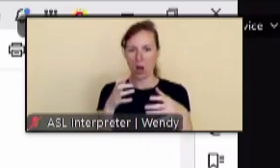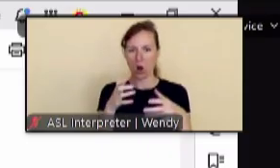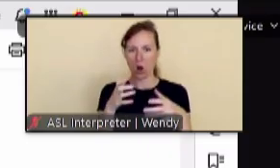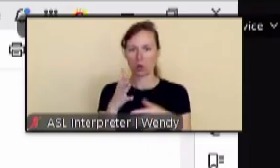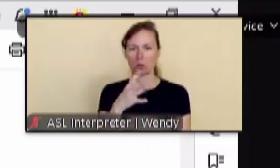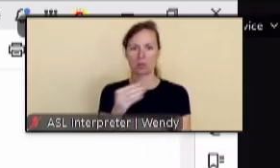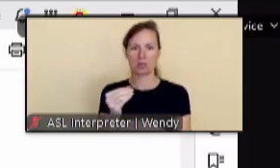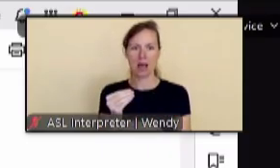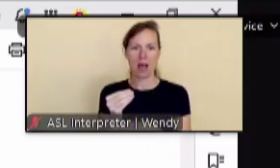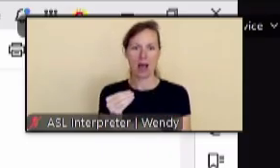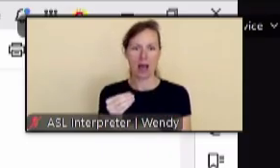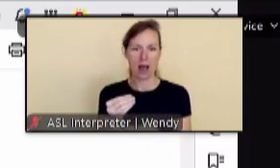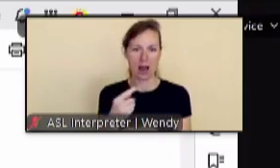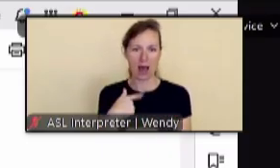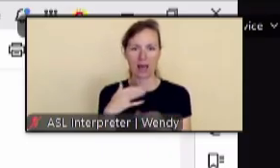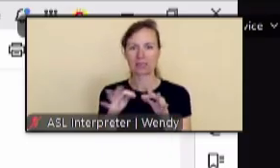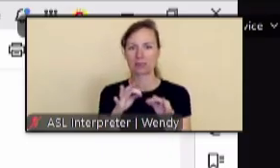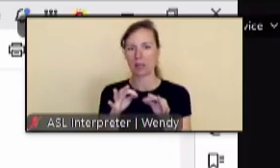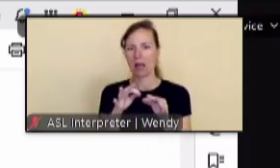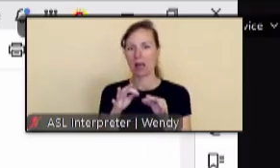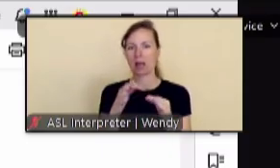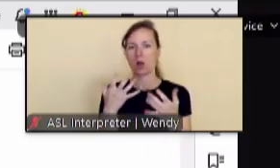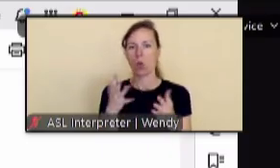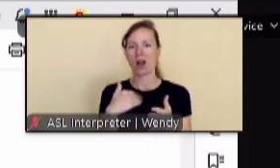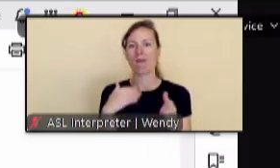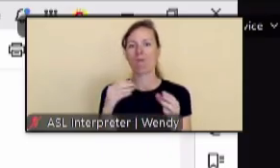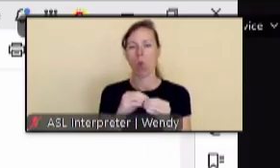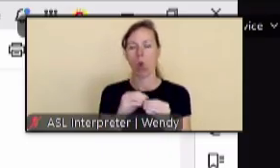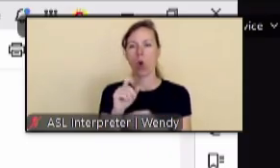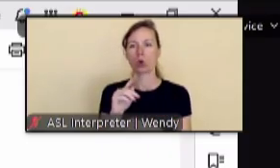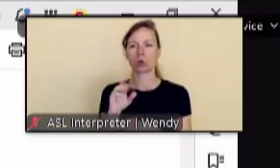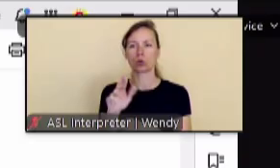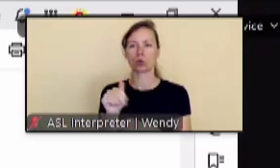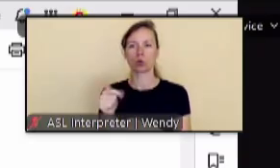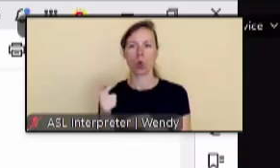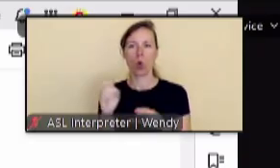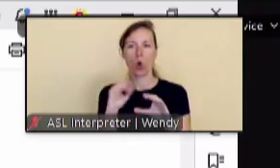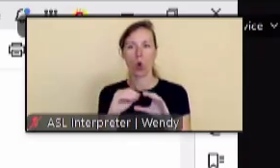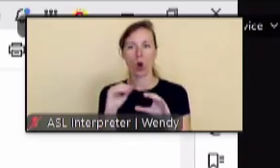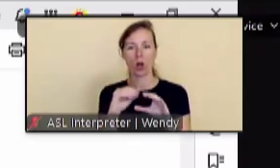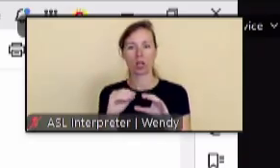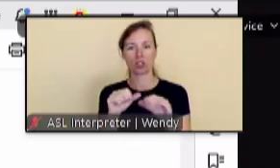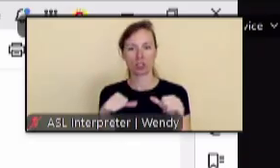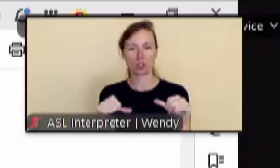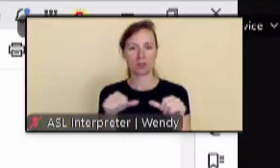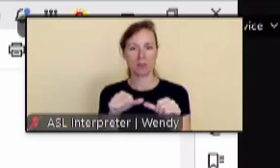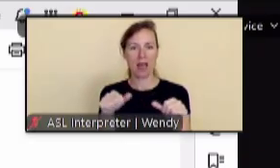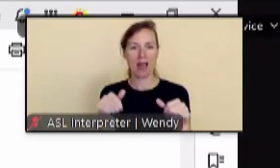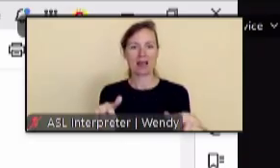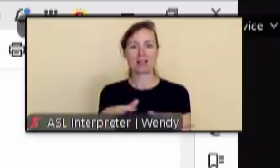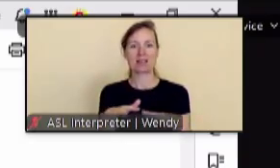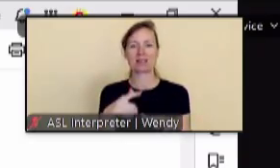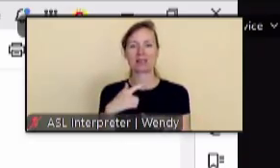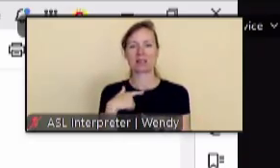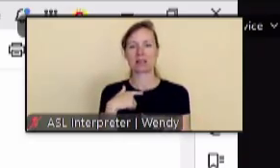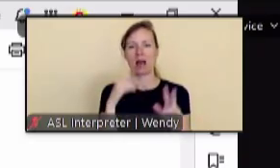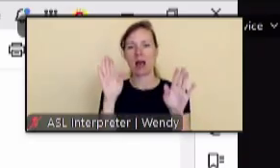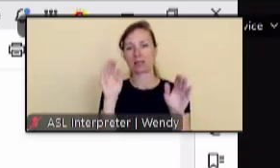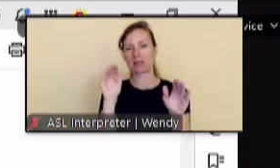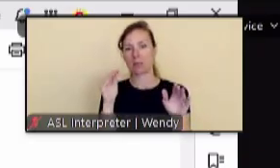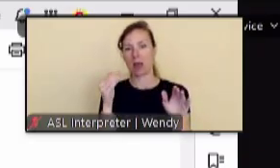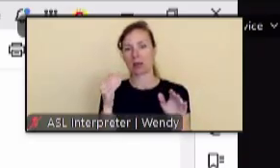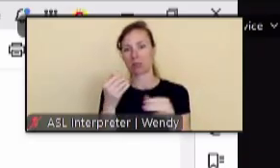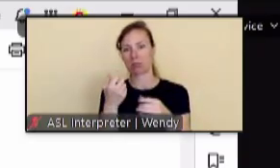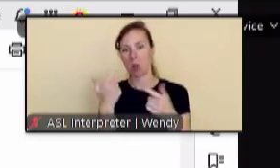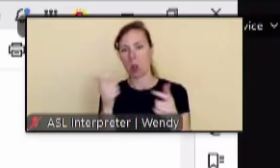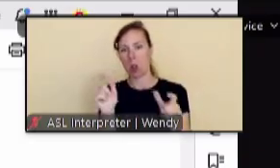storage space, and so I'm anticipating us making a large order for toters, rain barrels,